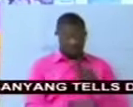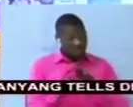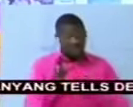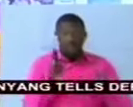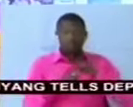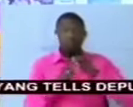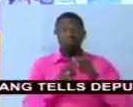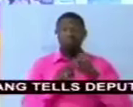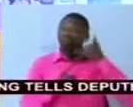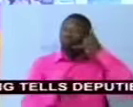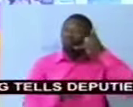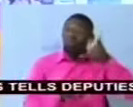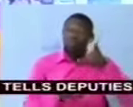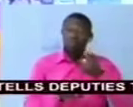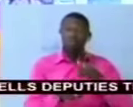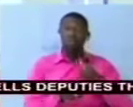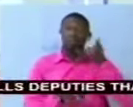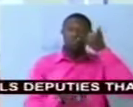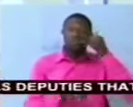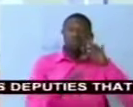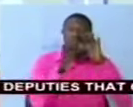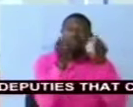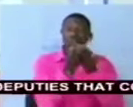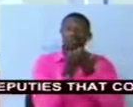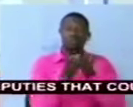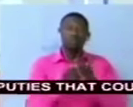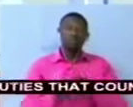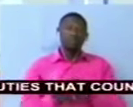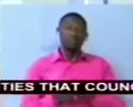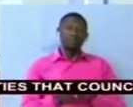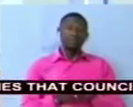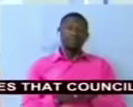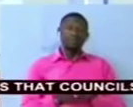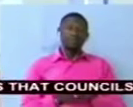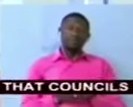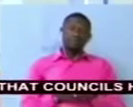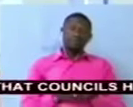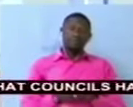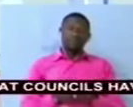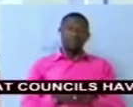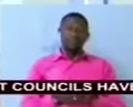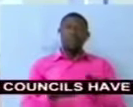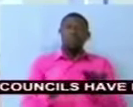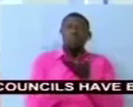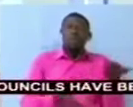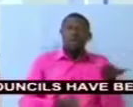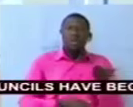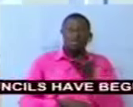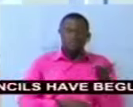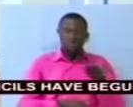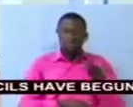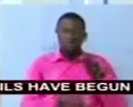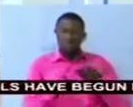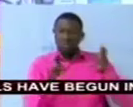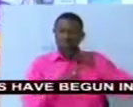them to the drug squad. Why did you report to the drug squad? Lutax nga bolé len ci drug squad? Pour ñu ñew def seen liggéey su